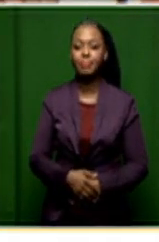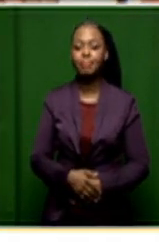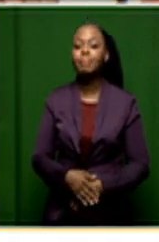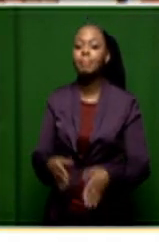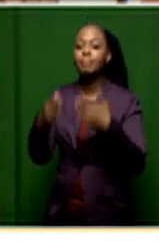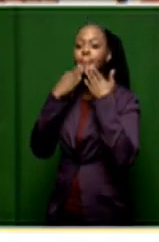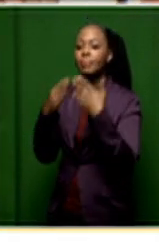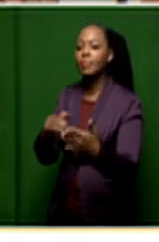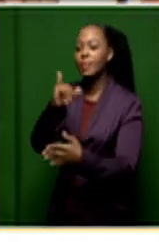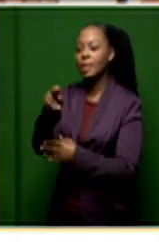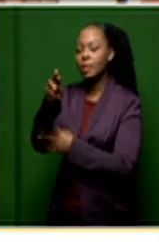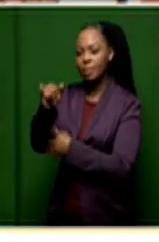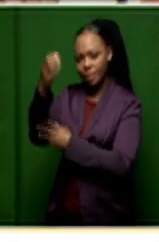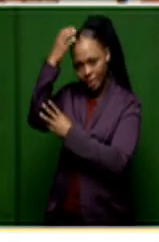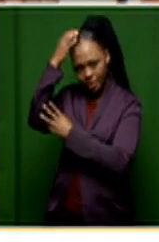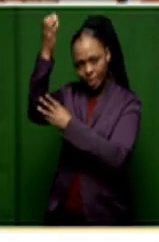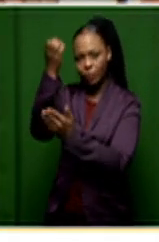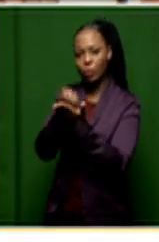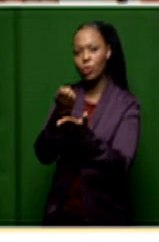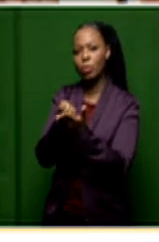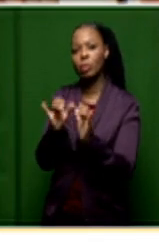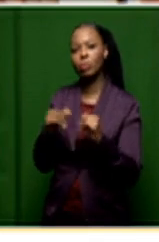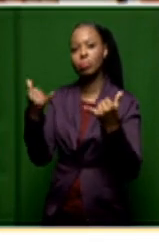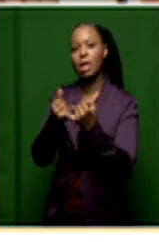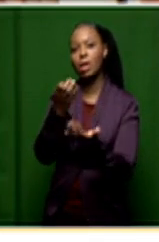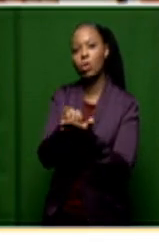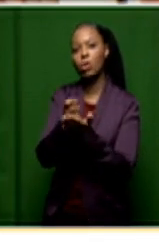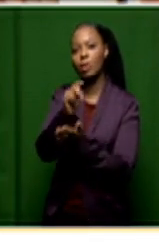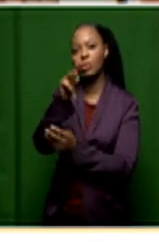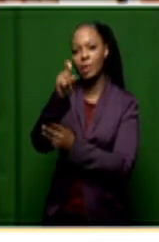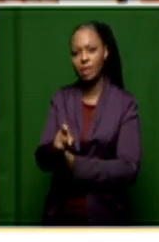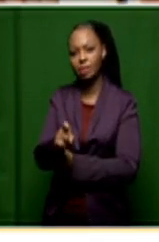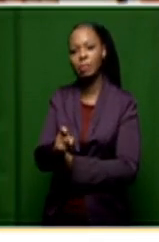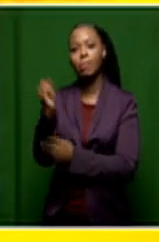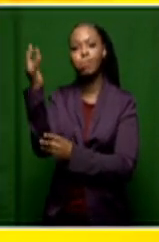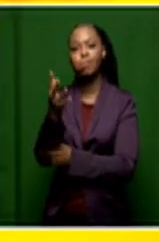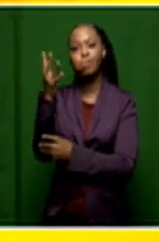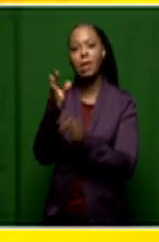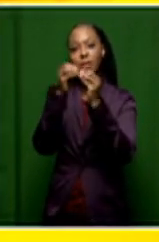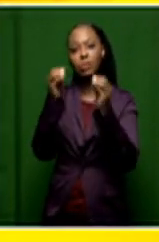much for your time. Chief Economist at Econometrix, discussing South Africa's latest gross domestic product